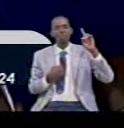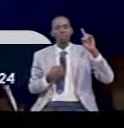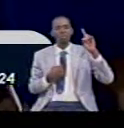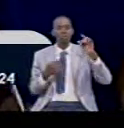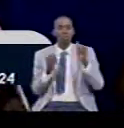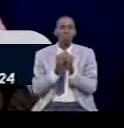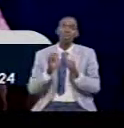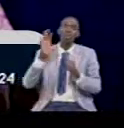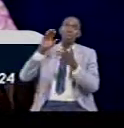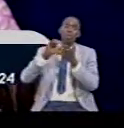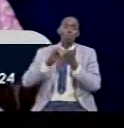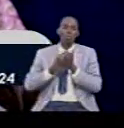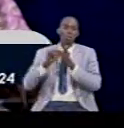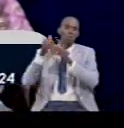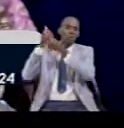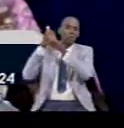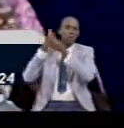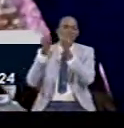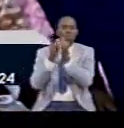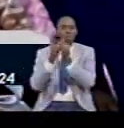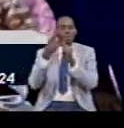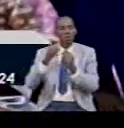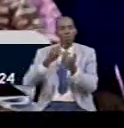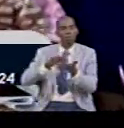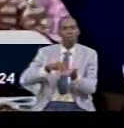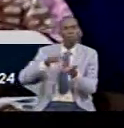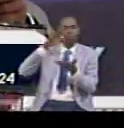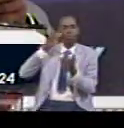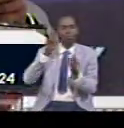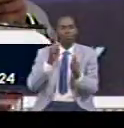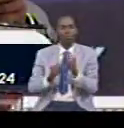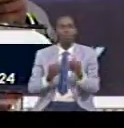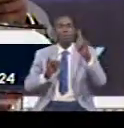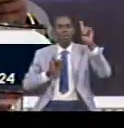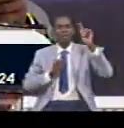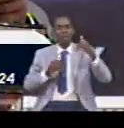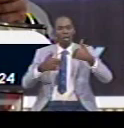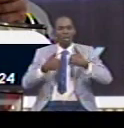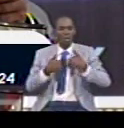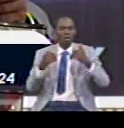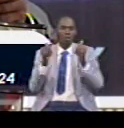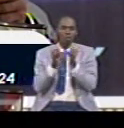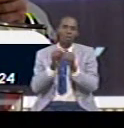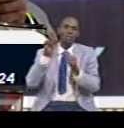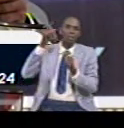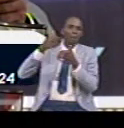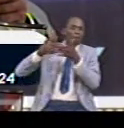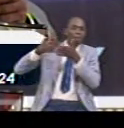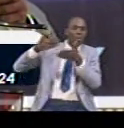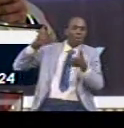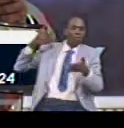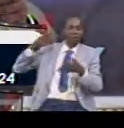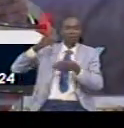with thine own self, with the glory which I had with thee." Tell me the rest.